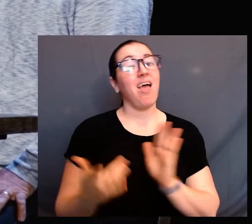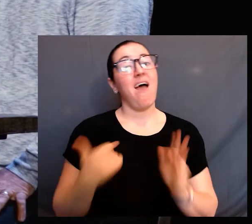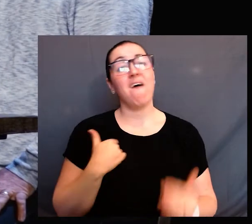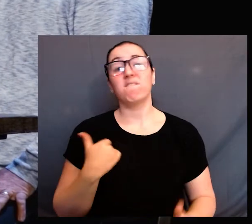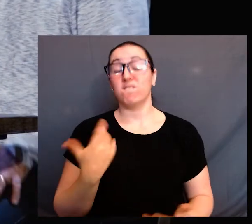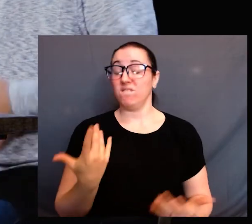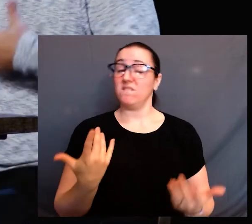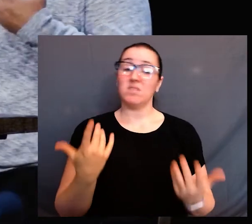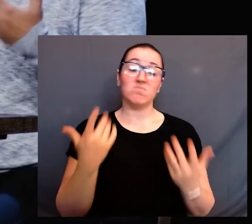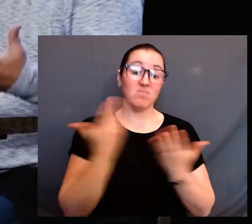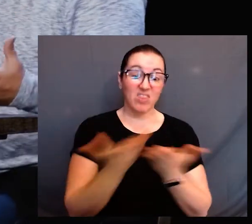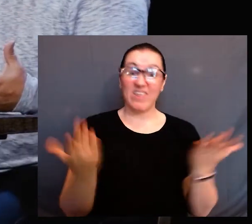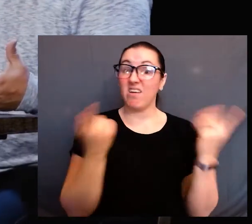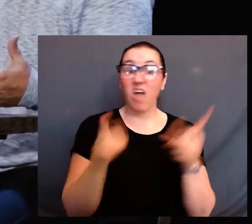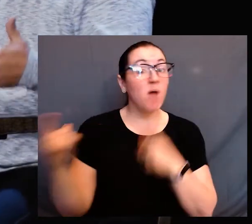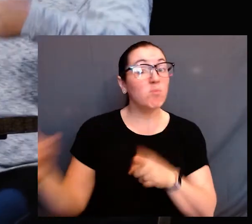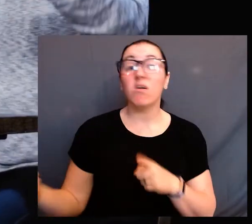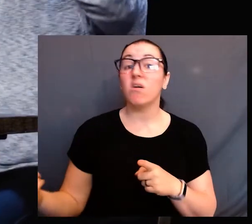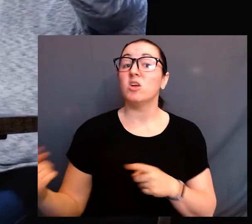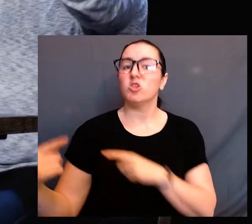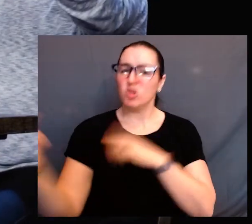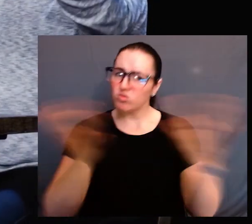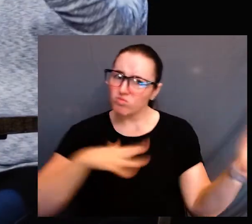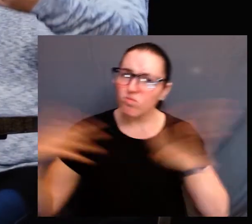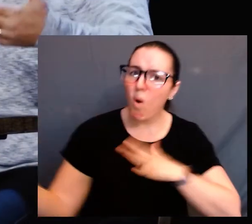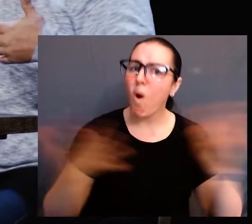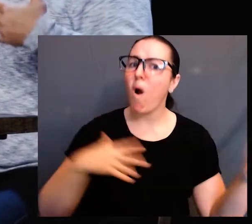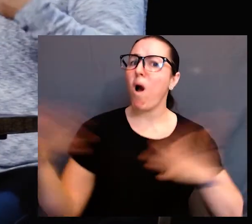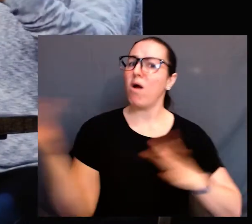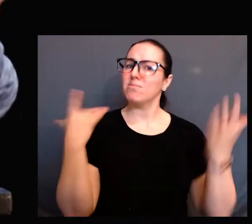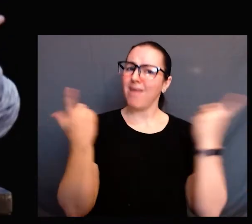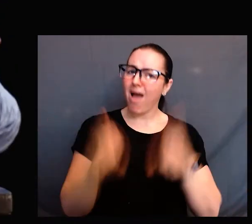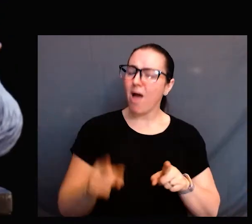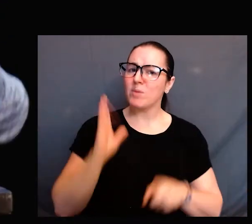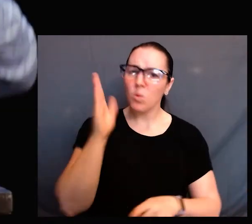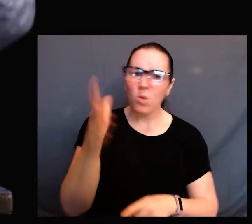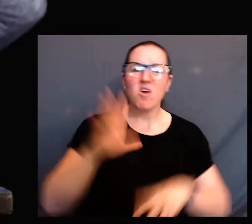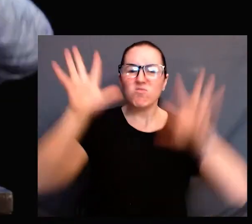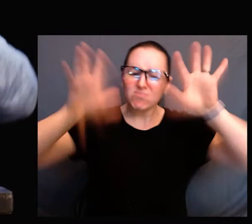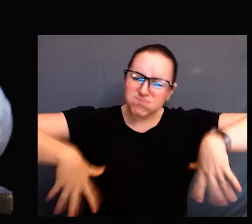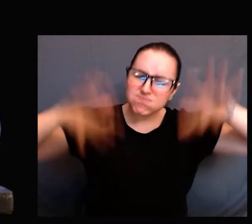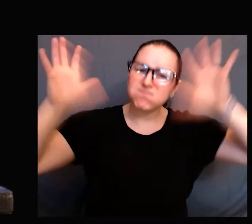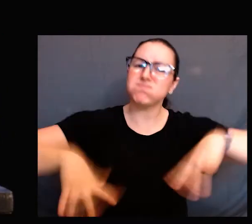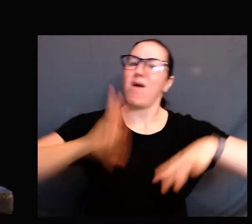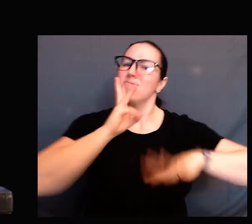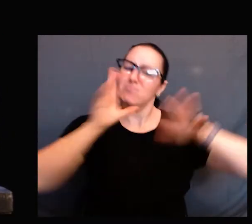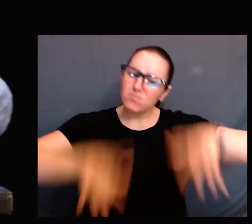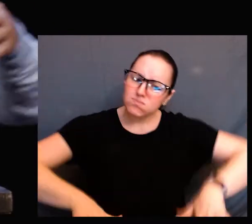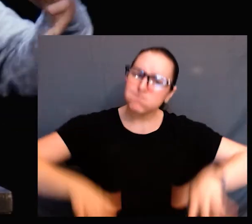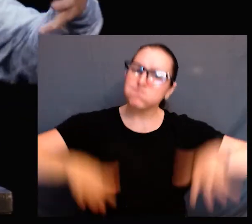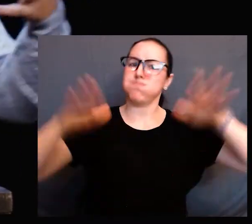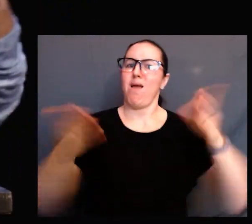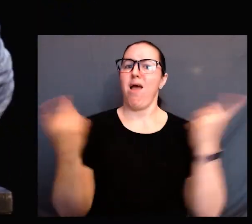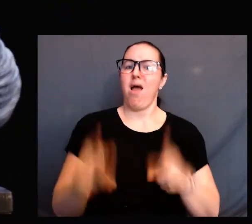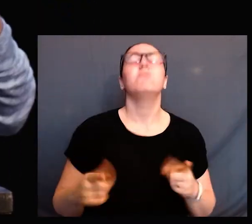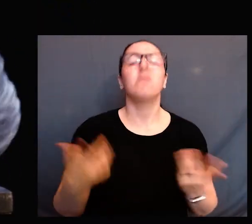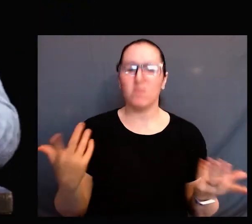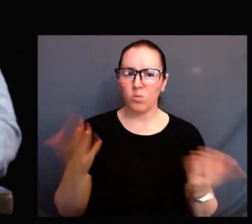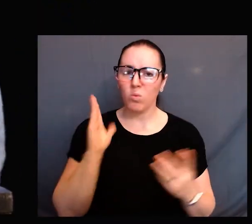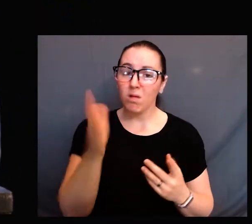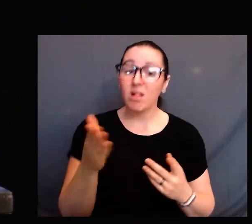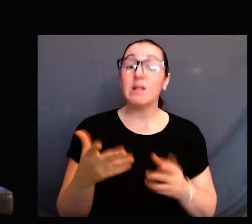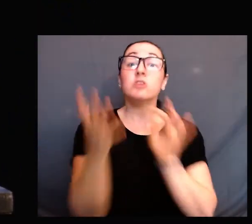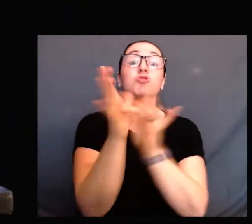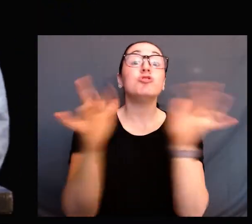downs, and these things happen. Storms will rage against us. Rains will fall, streams will rise, the winds